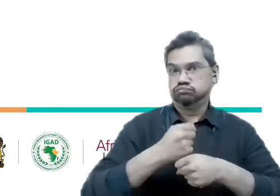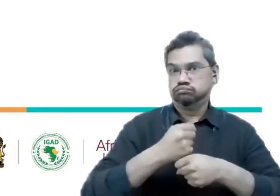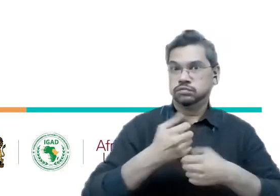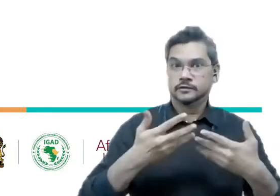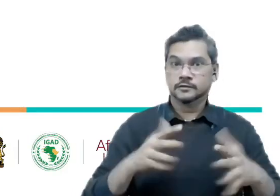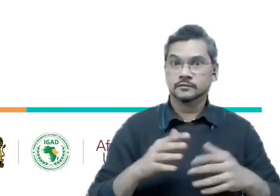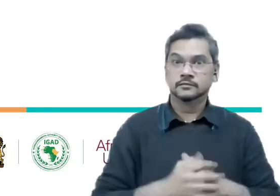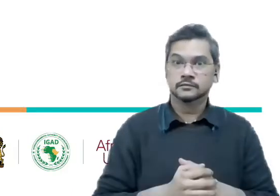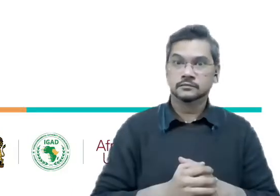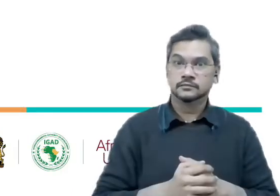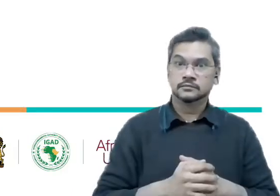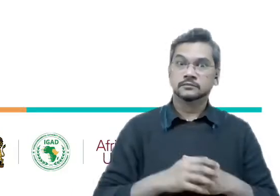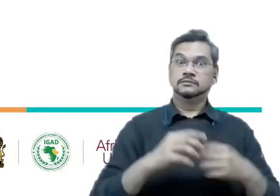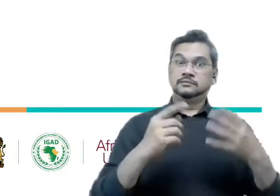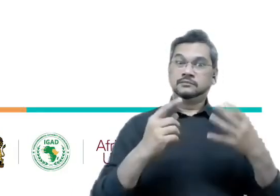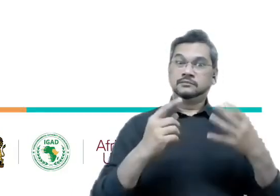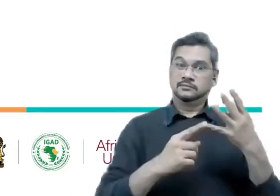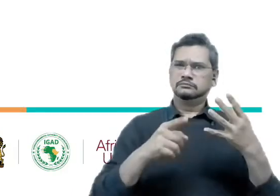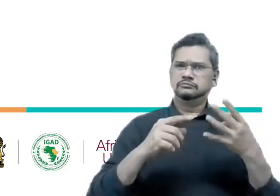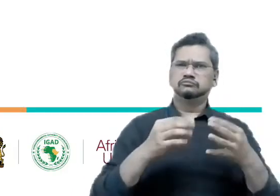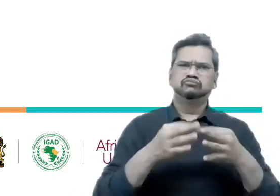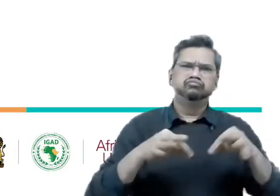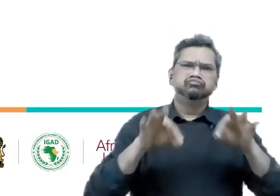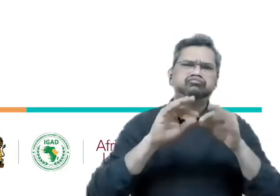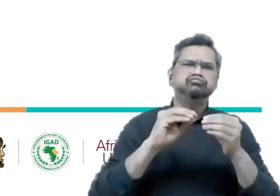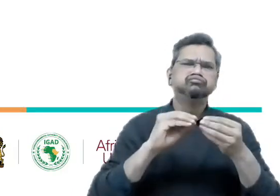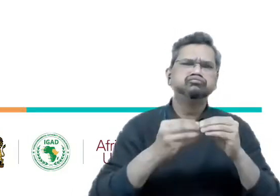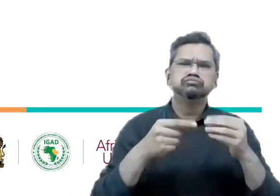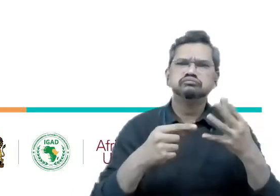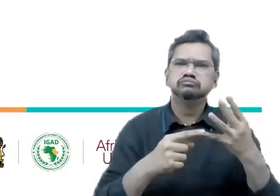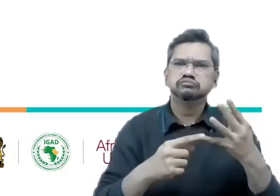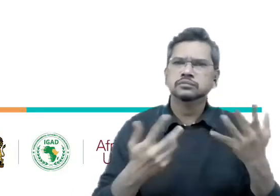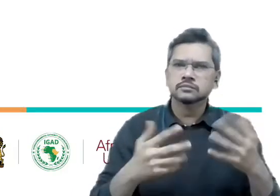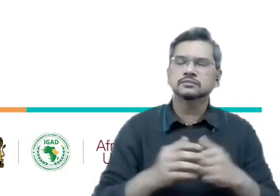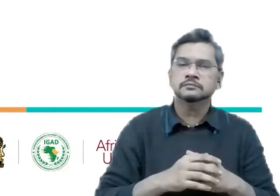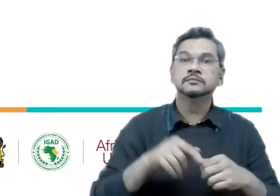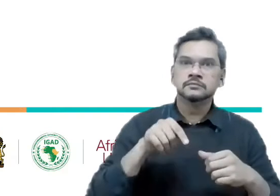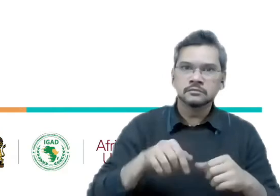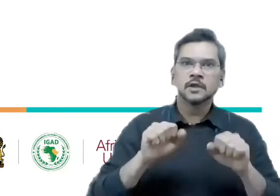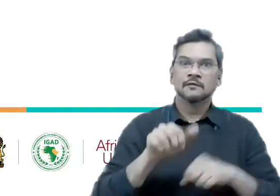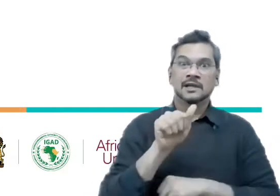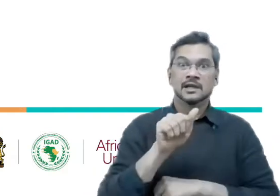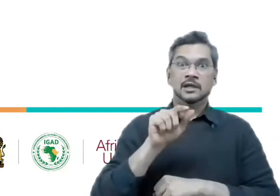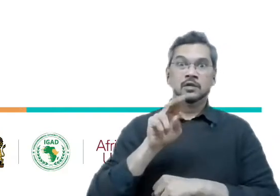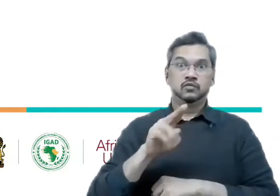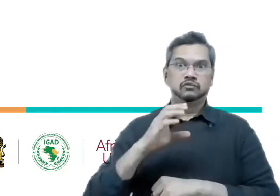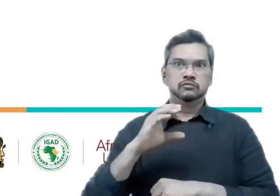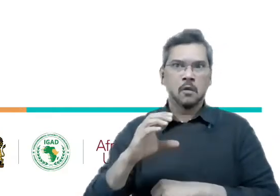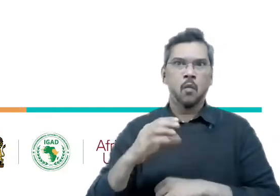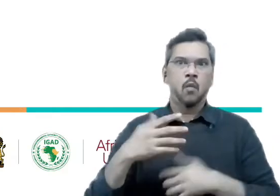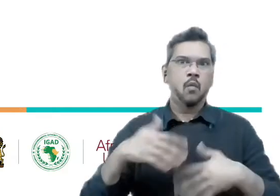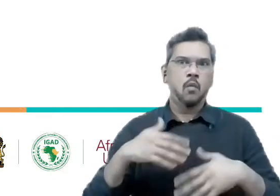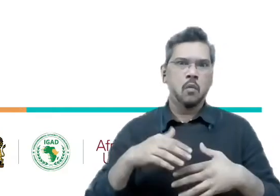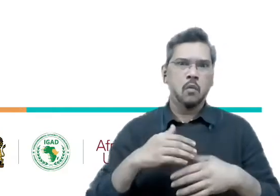number of achievements. The AUC have supported and coordinated existing disaster intervention on disaster preparedness, response,